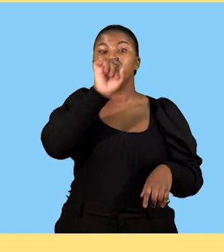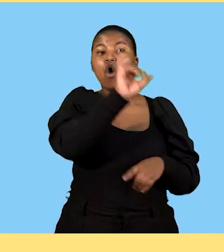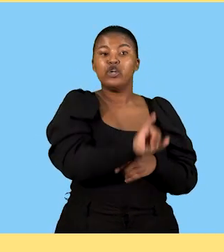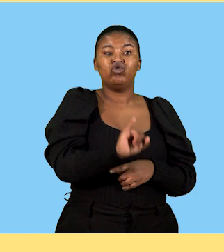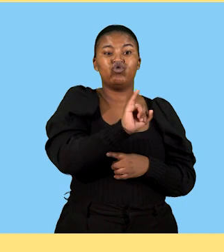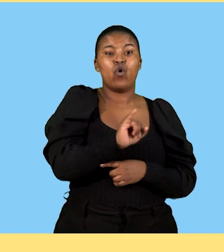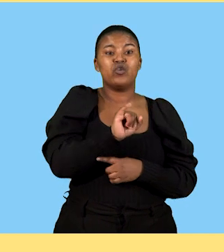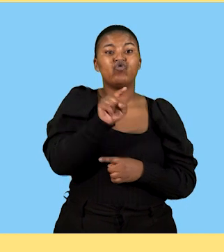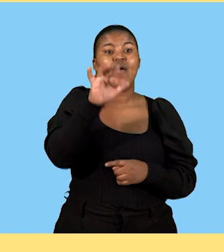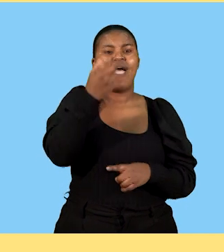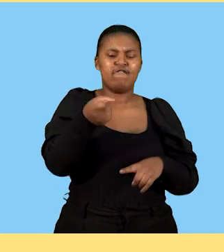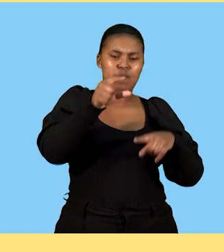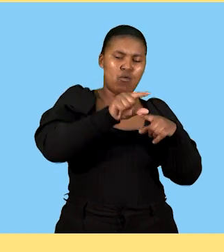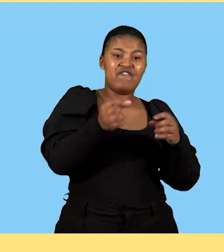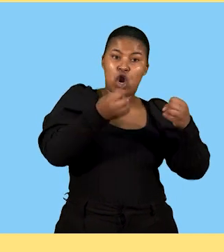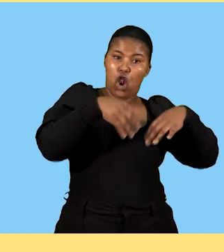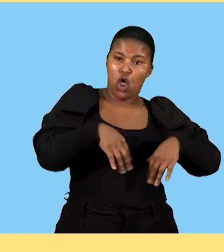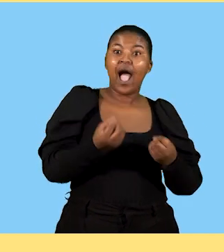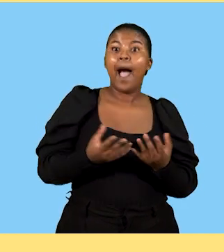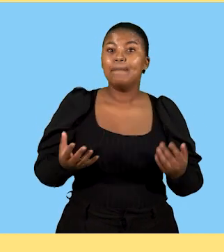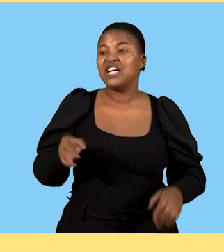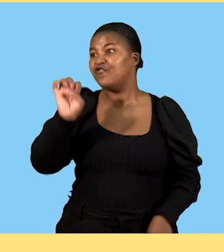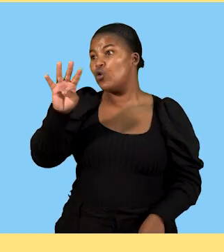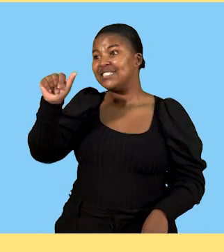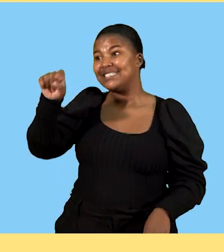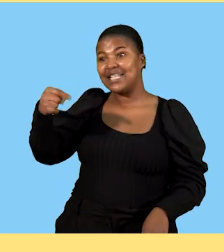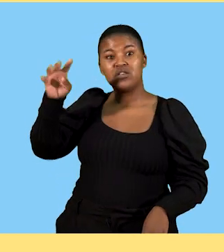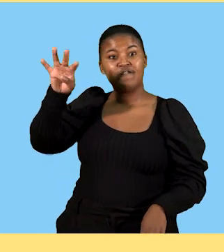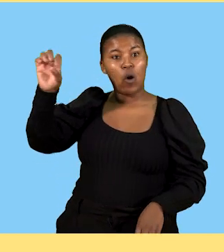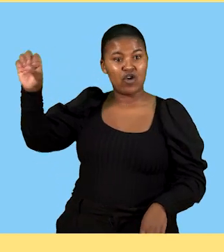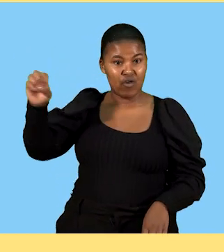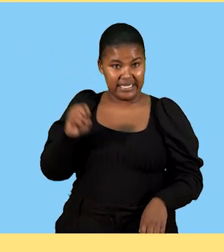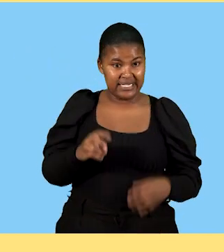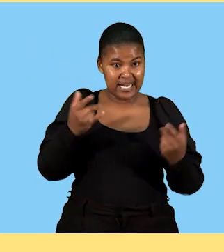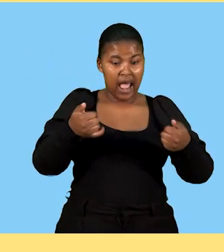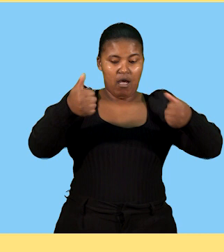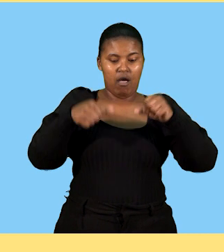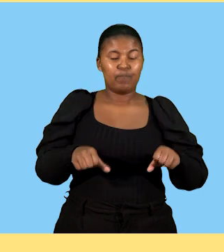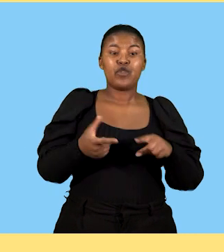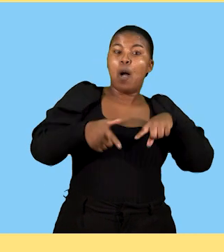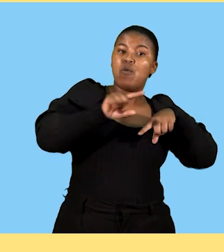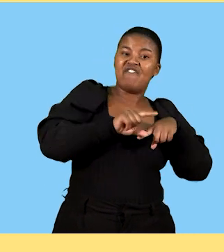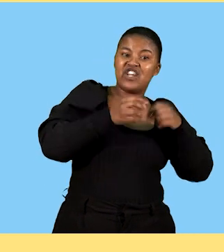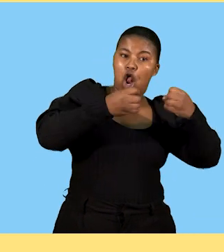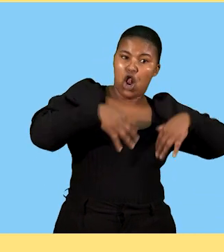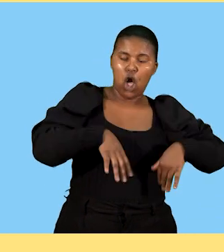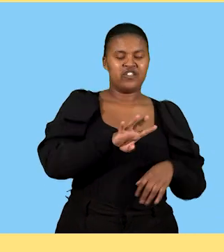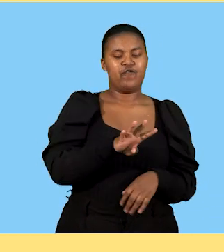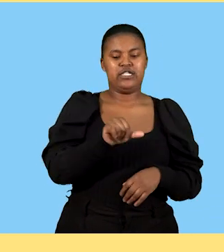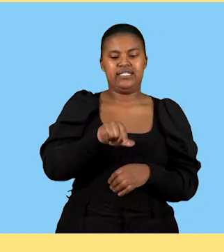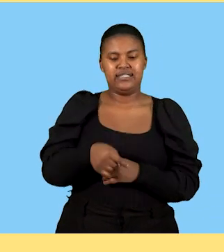insurance, you had profit and loss, which is 46,400. In your profit and loss account, you now have insurance, that